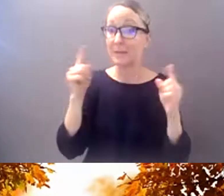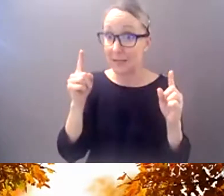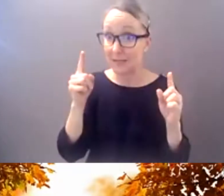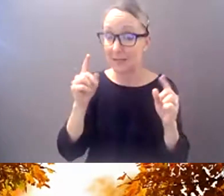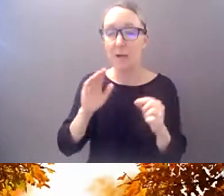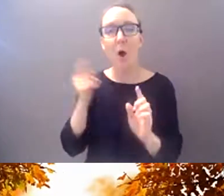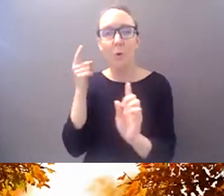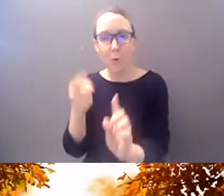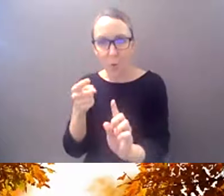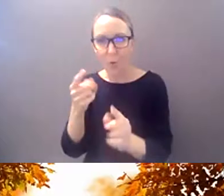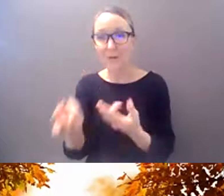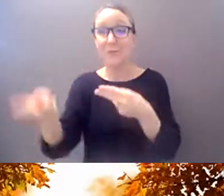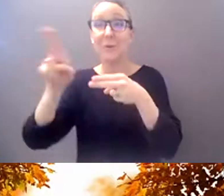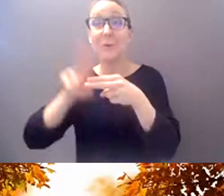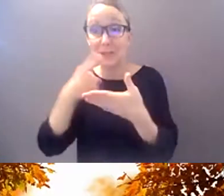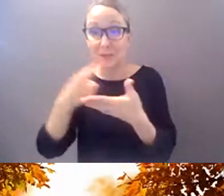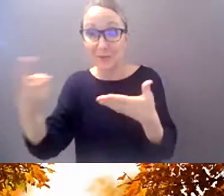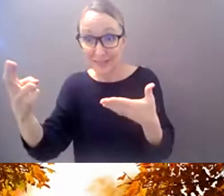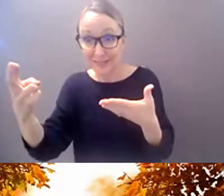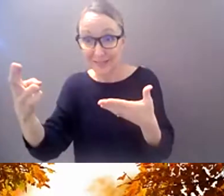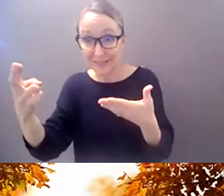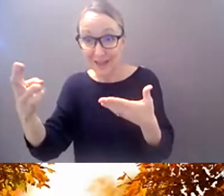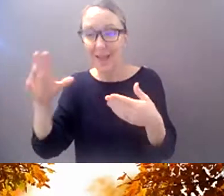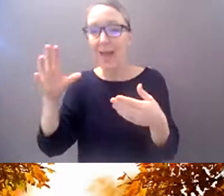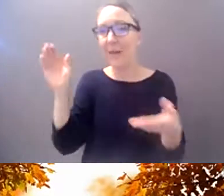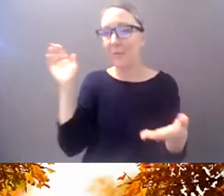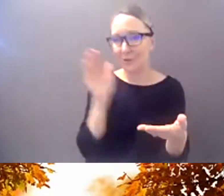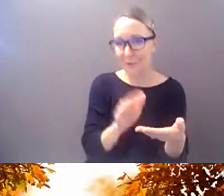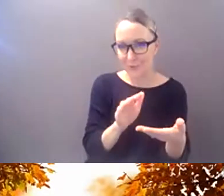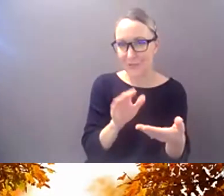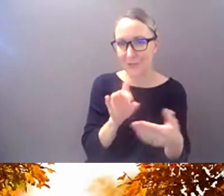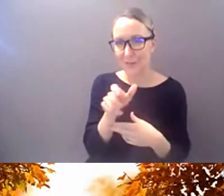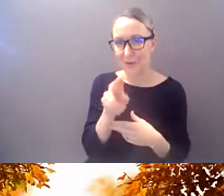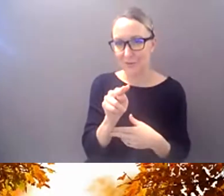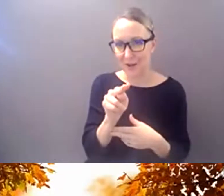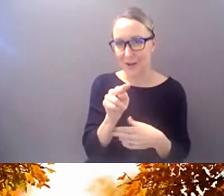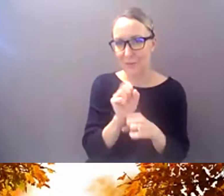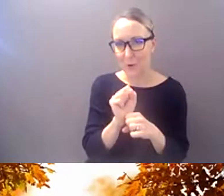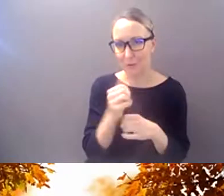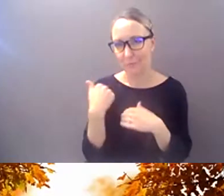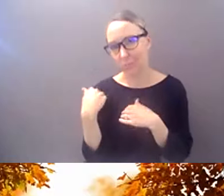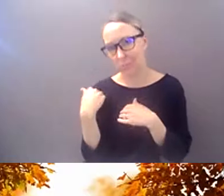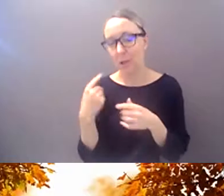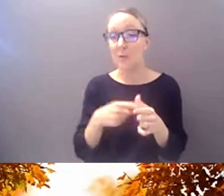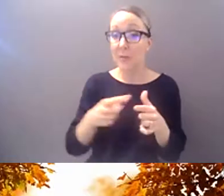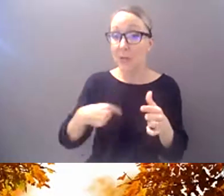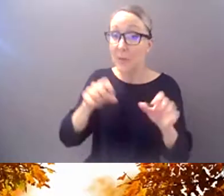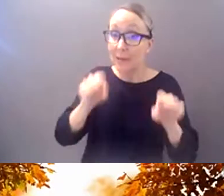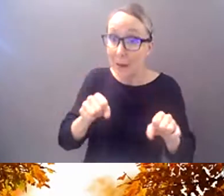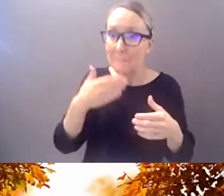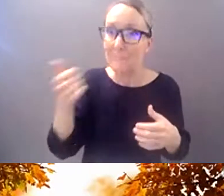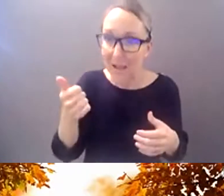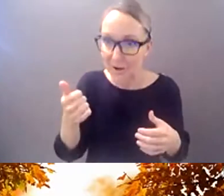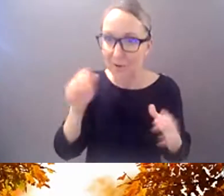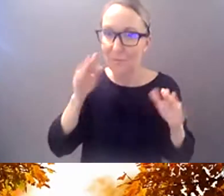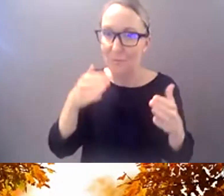the amount of resources available to our networks and to reduce the administrative burden so that we can more effectively and efficiently focus